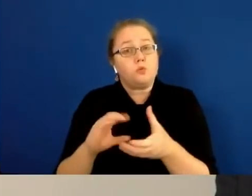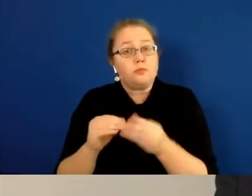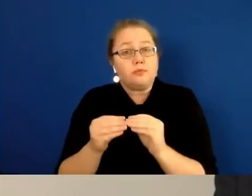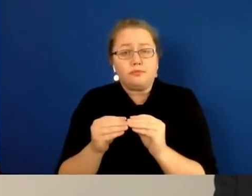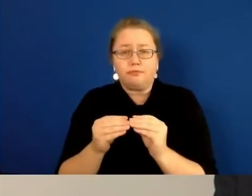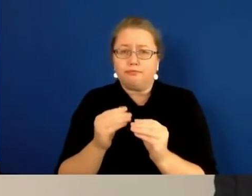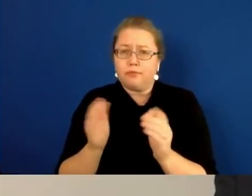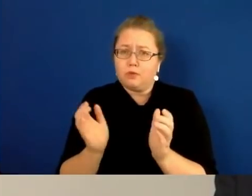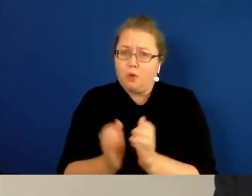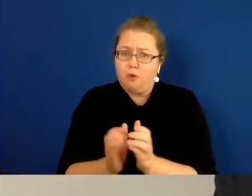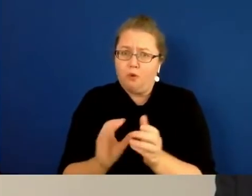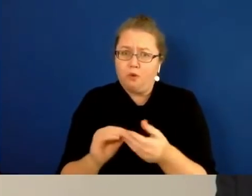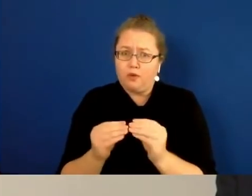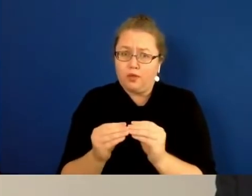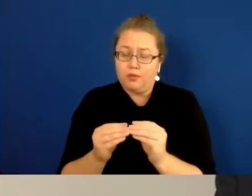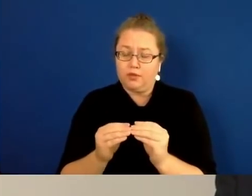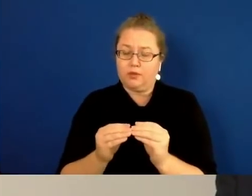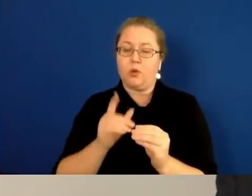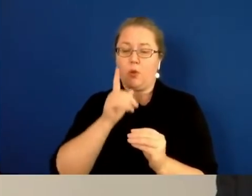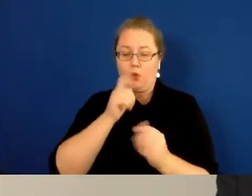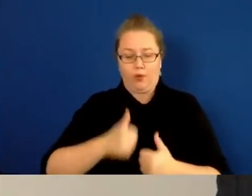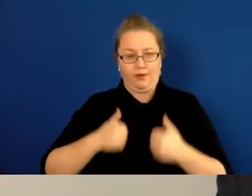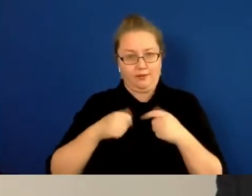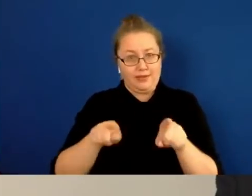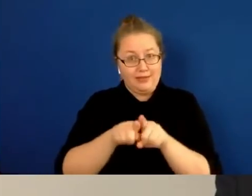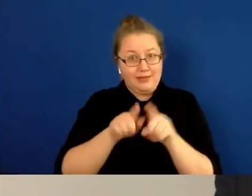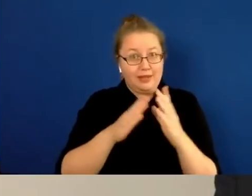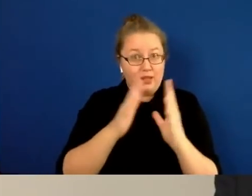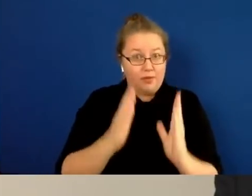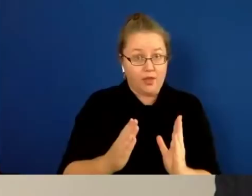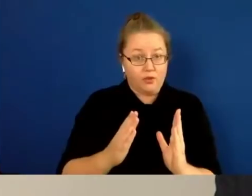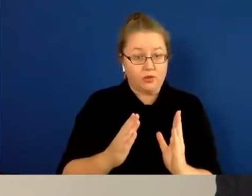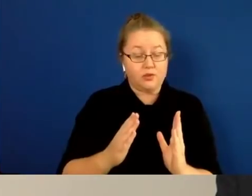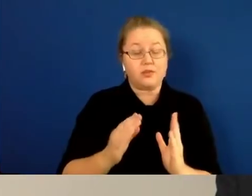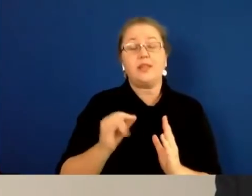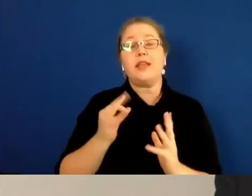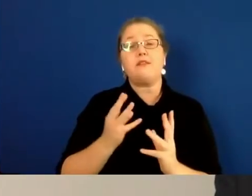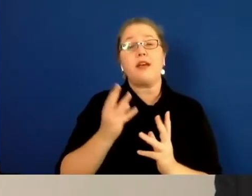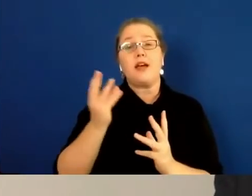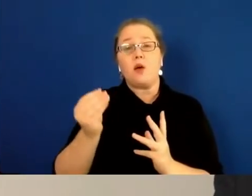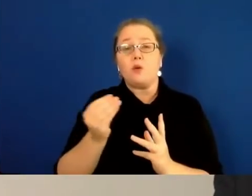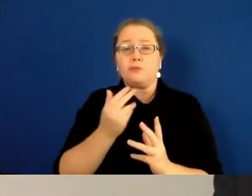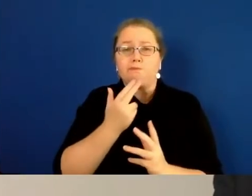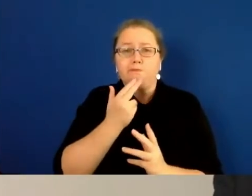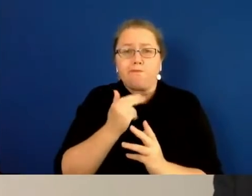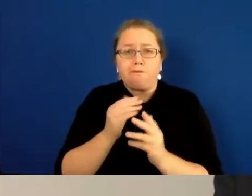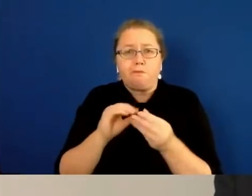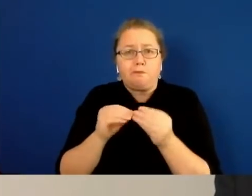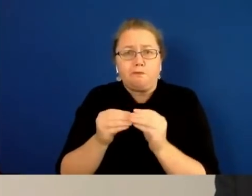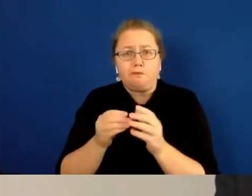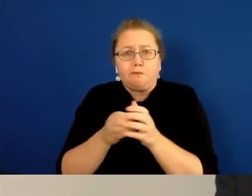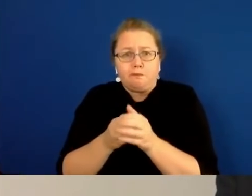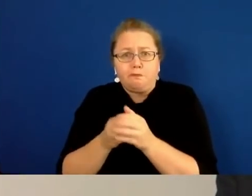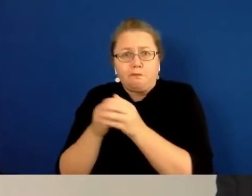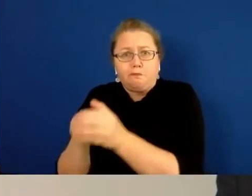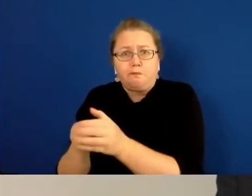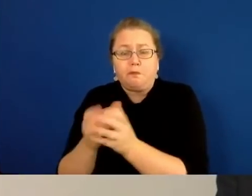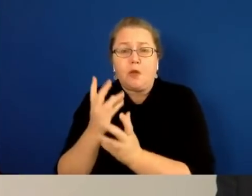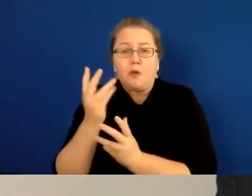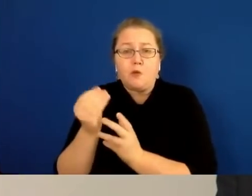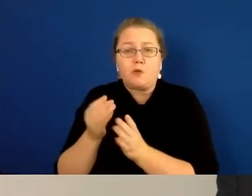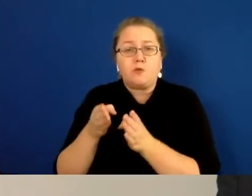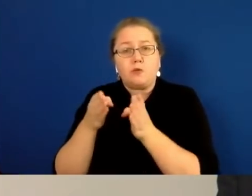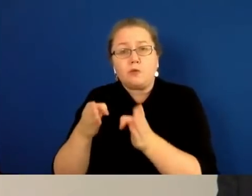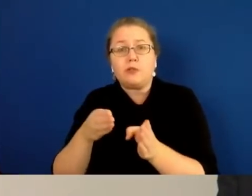in community transmission of COVID-19 across the province. But this has been particularly the case in the Lower